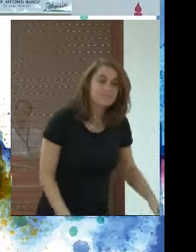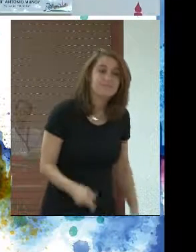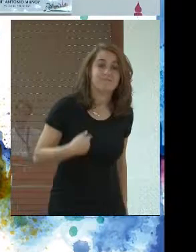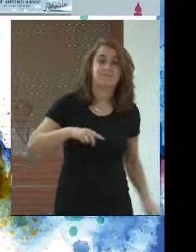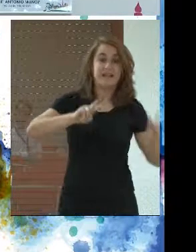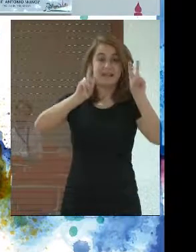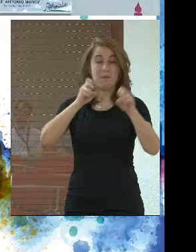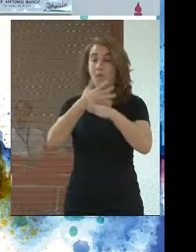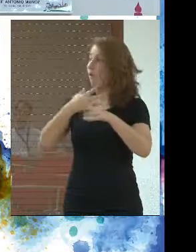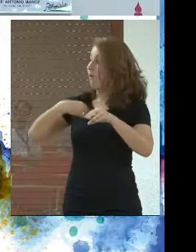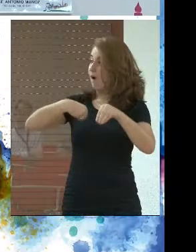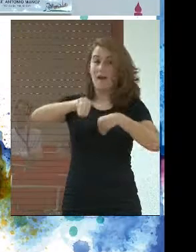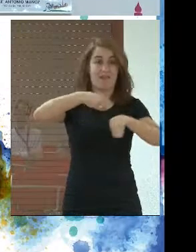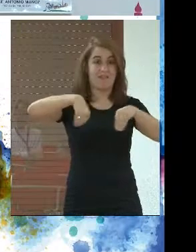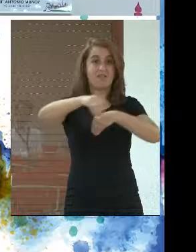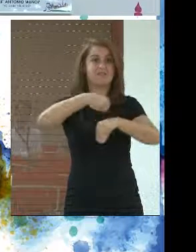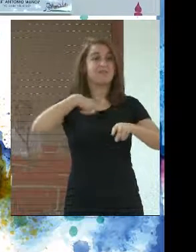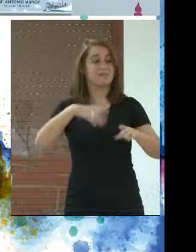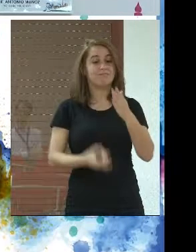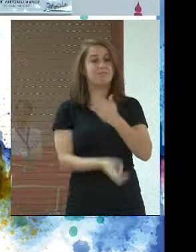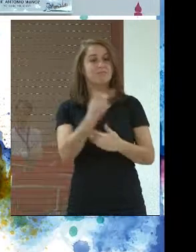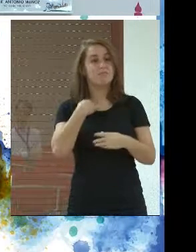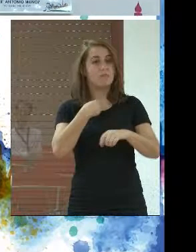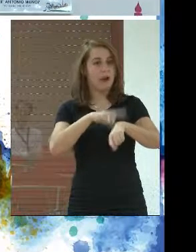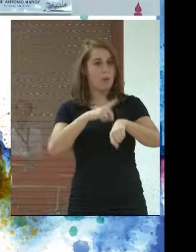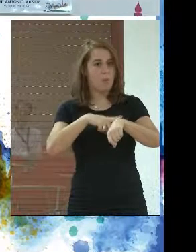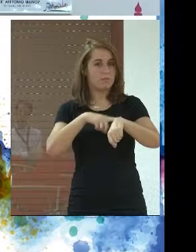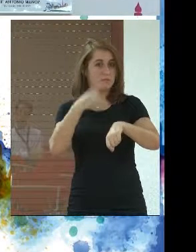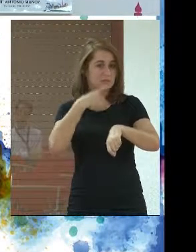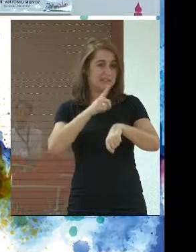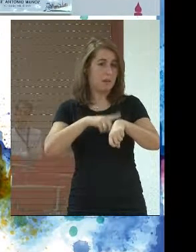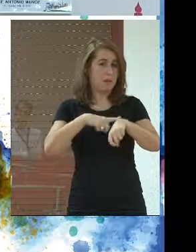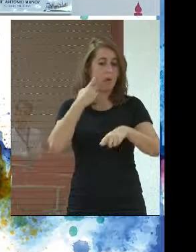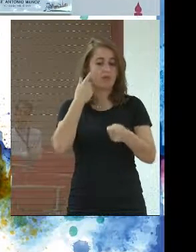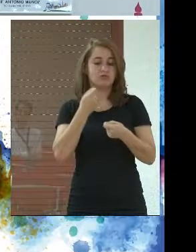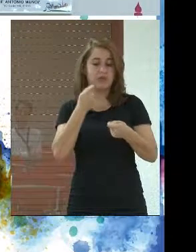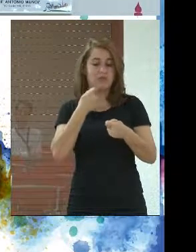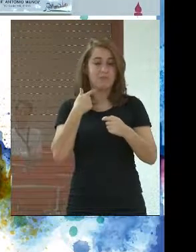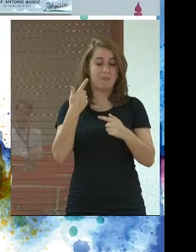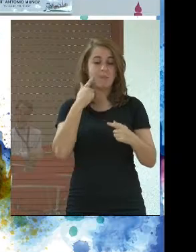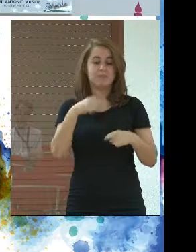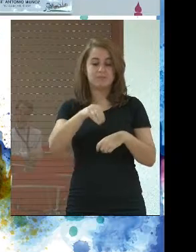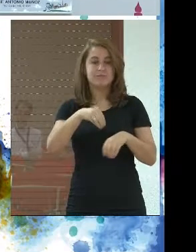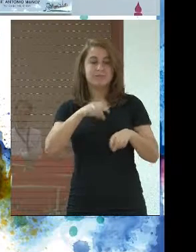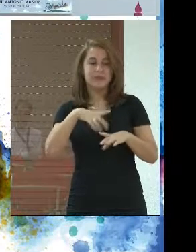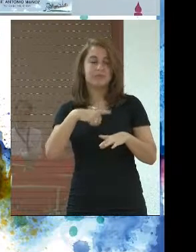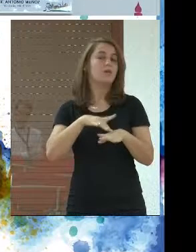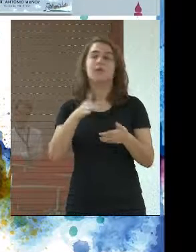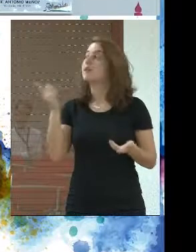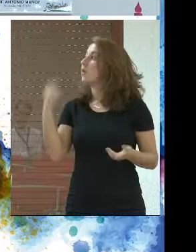chess. We've built a clock like the ones that are used